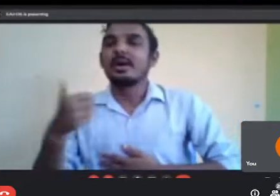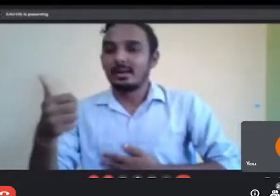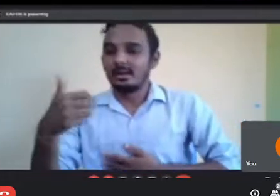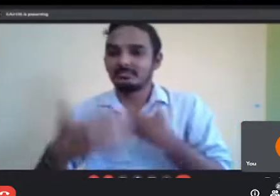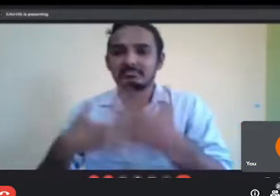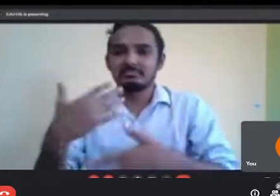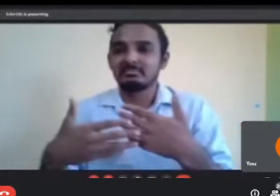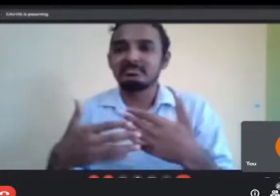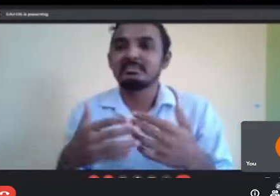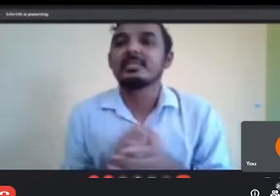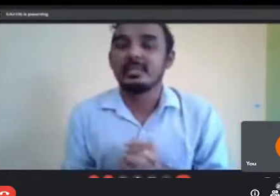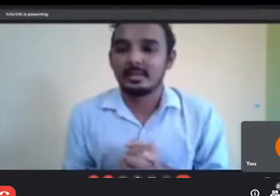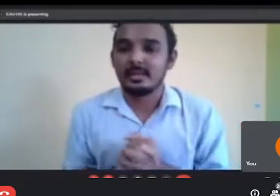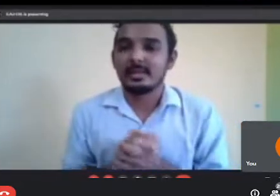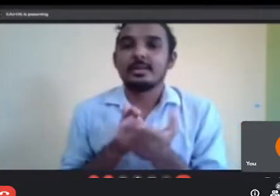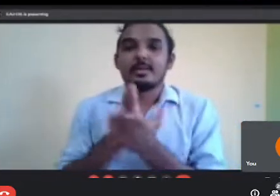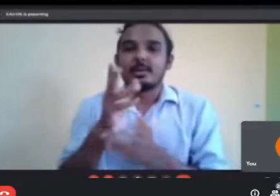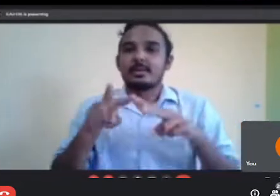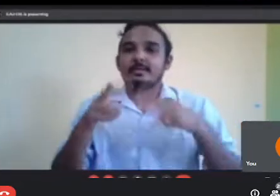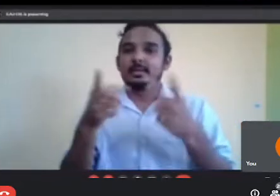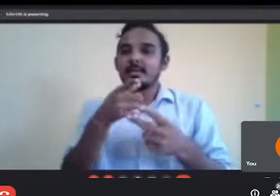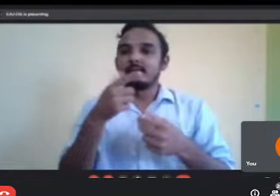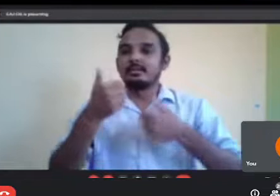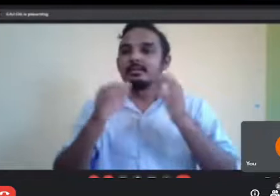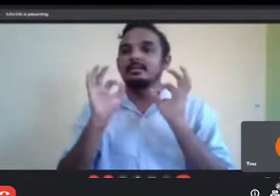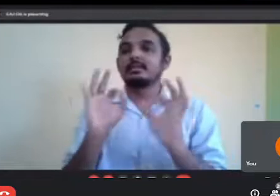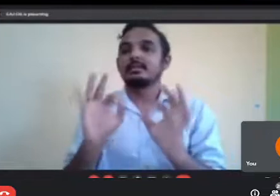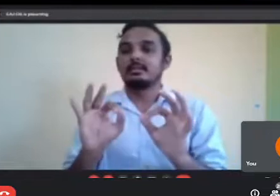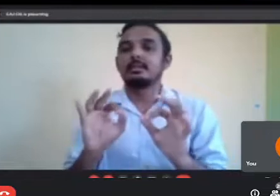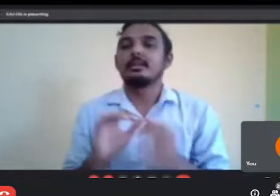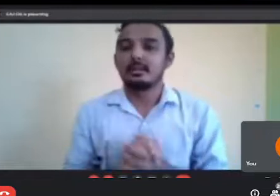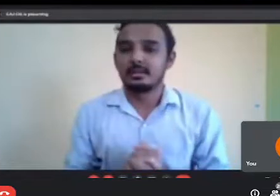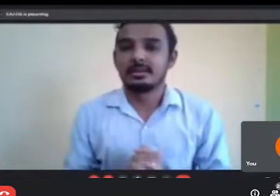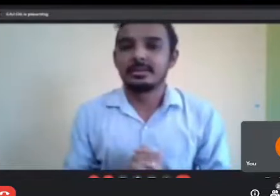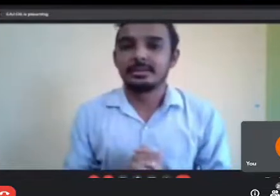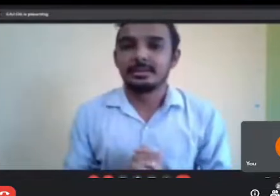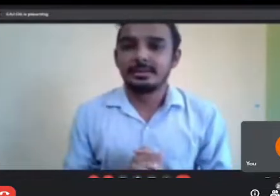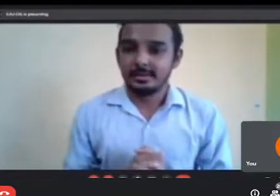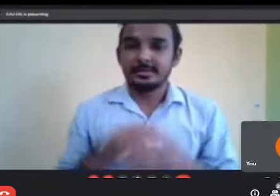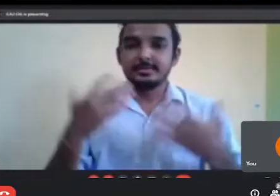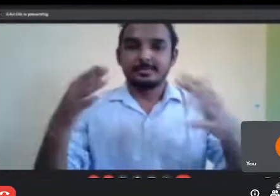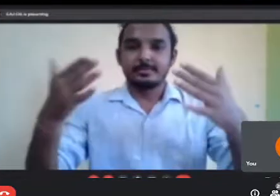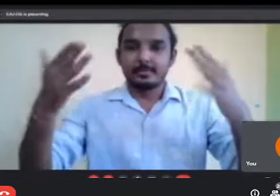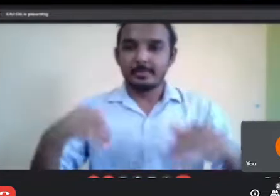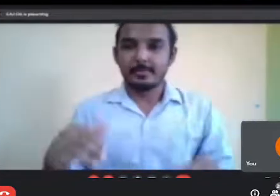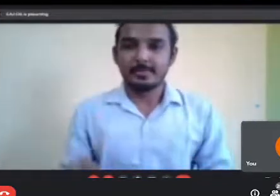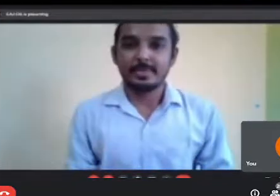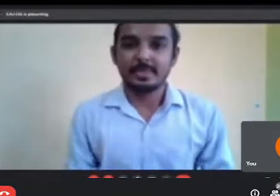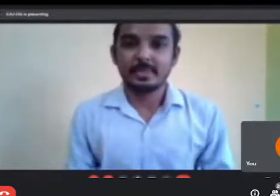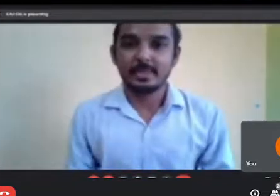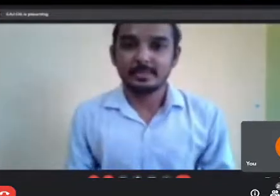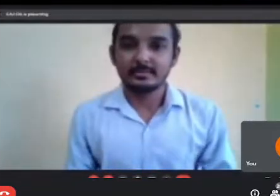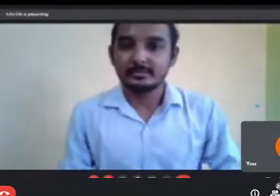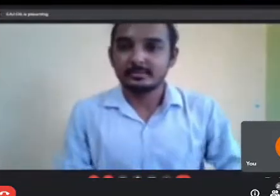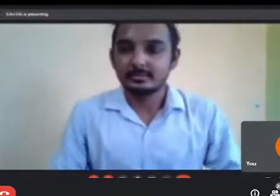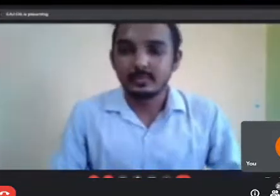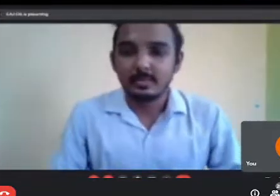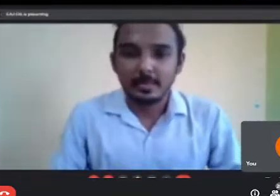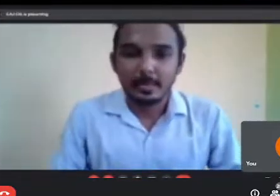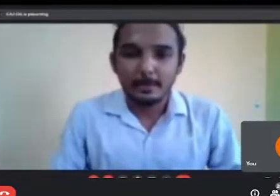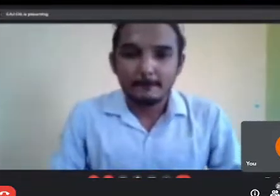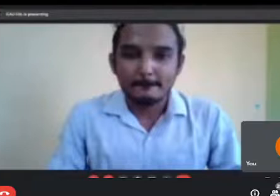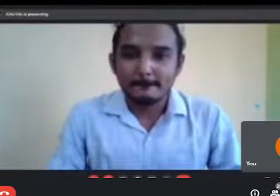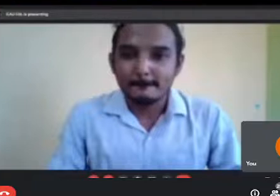environment where they're having an enjoyable learning experience, and we are also measuring the learning. Next slide, please.